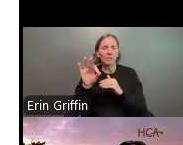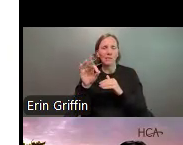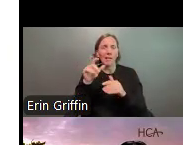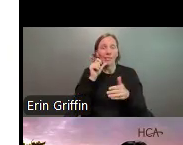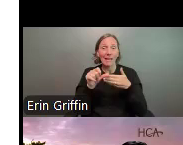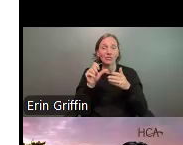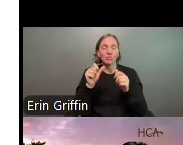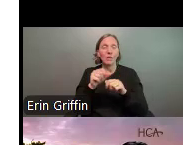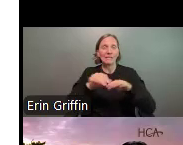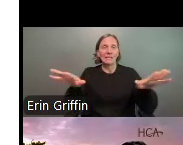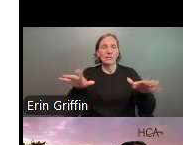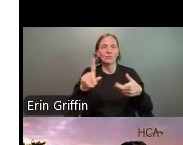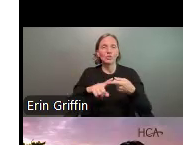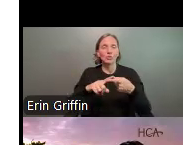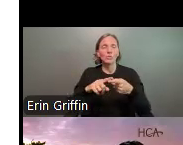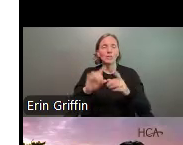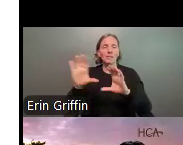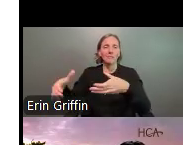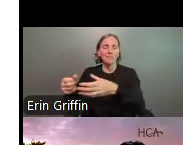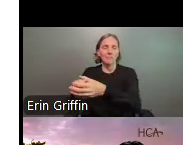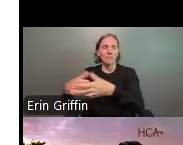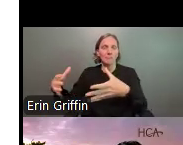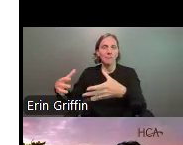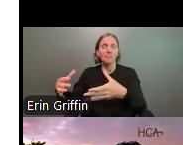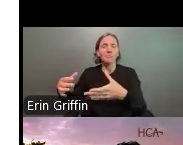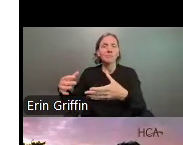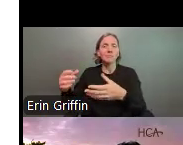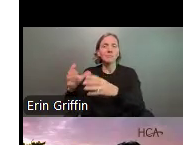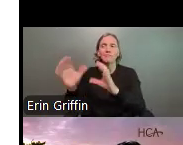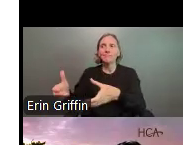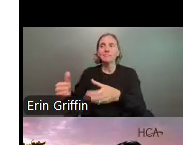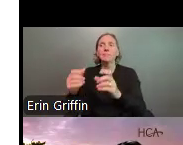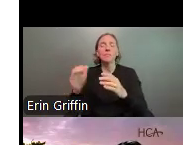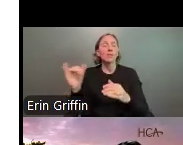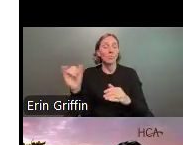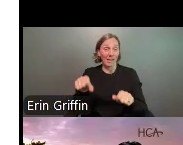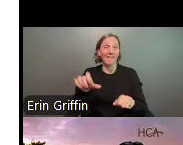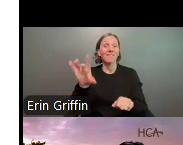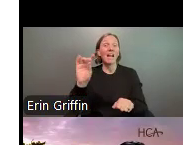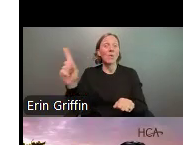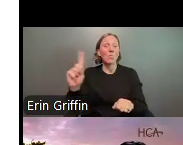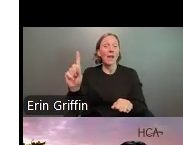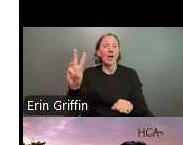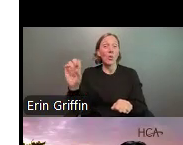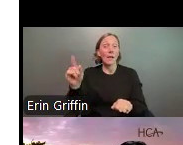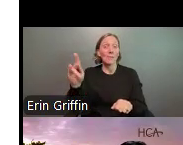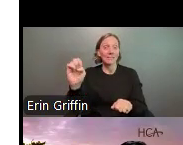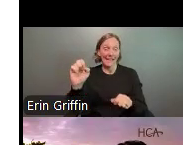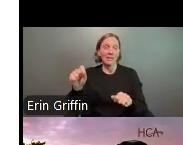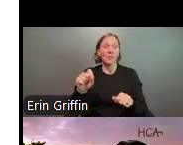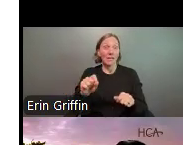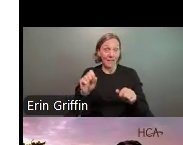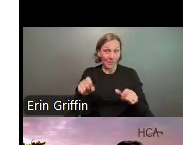population, if that's helpful. Also, again, available on our website, which I believe is now in the chat as well.